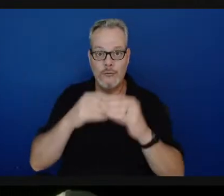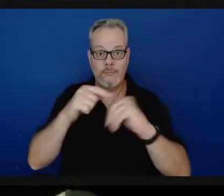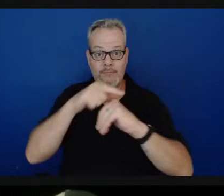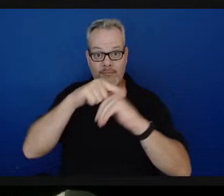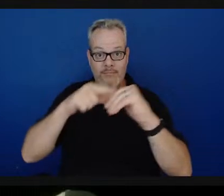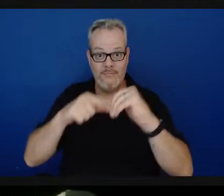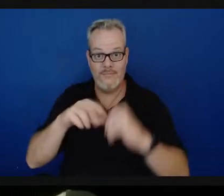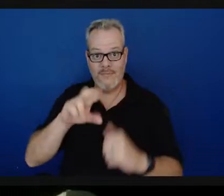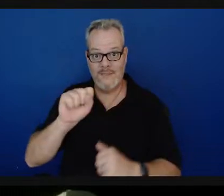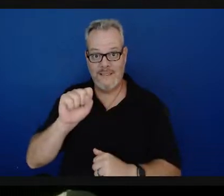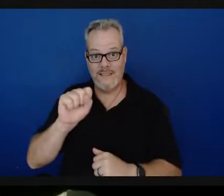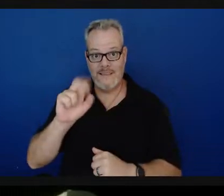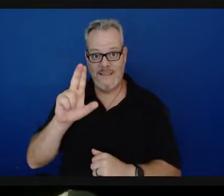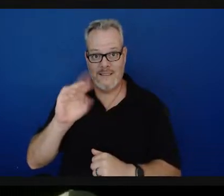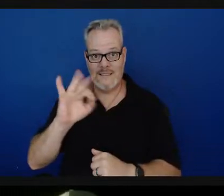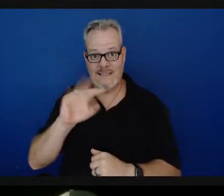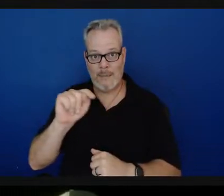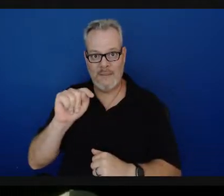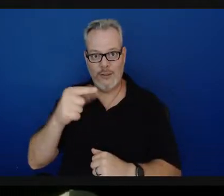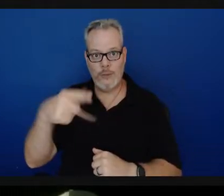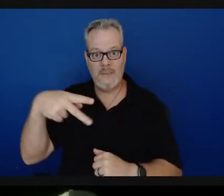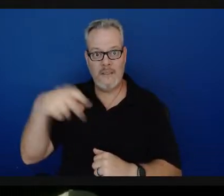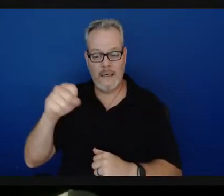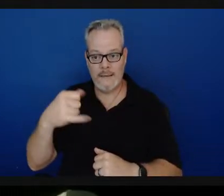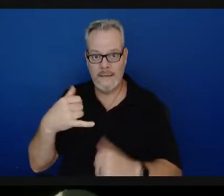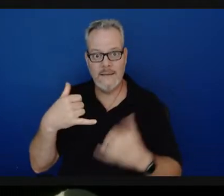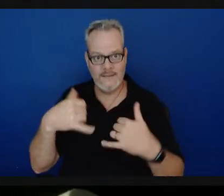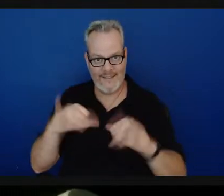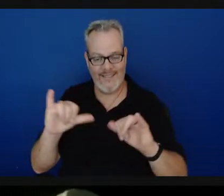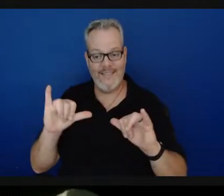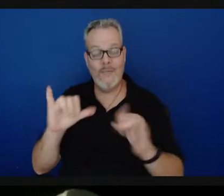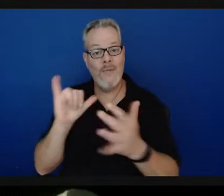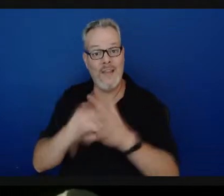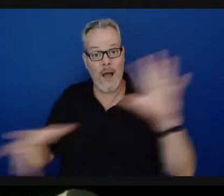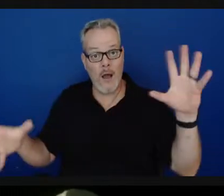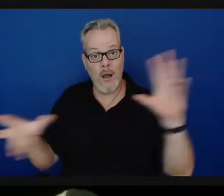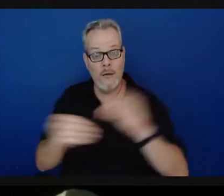within. That's our Hawaiian volcano summary for this week.